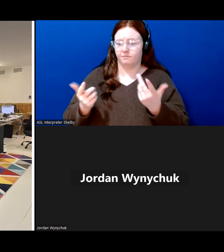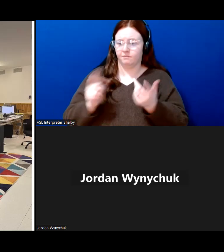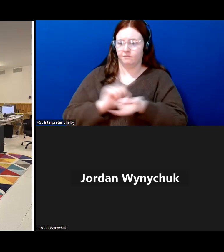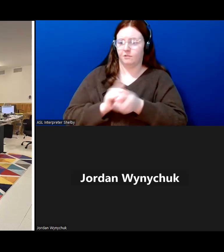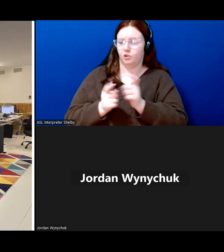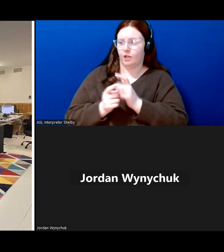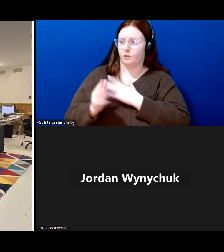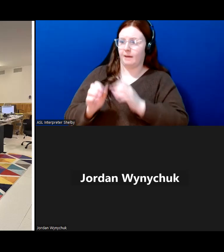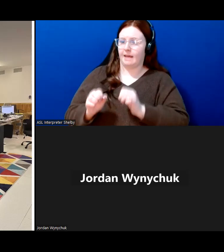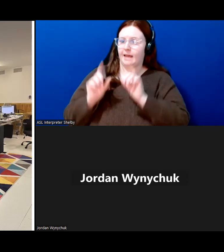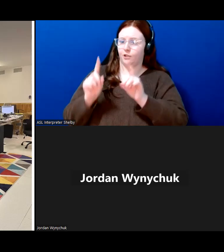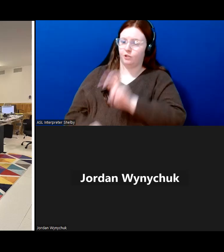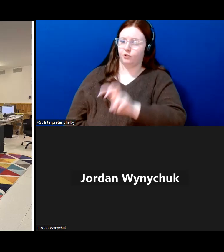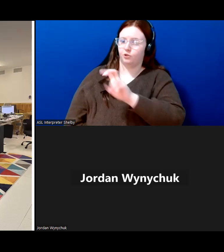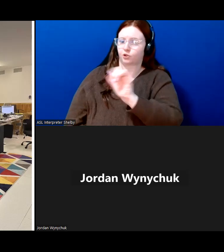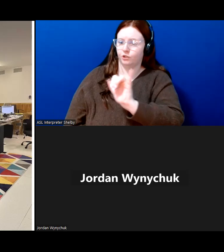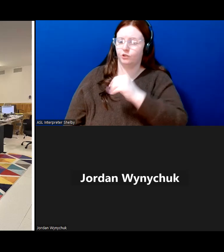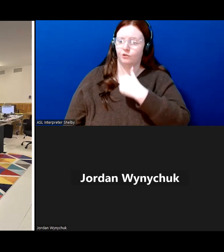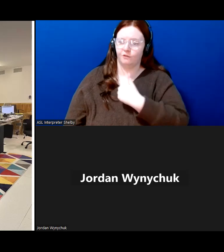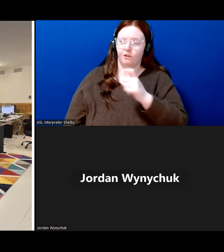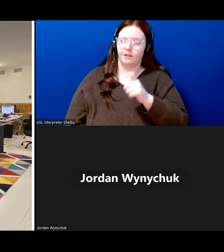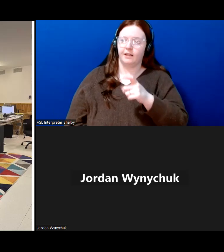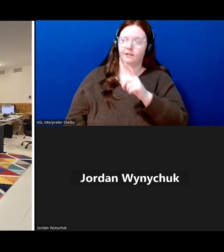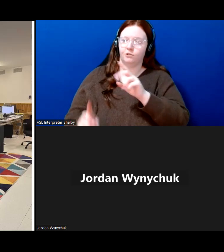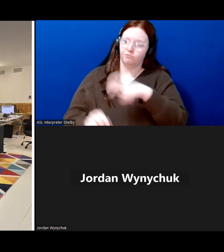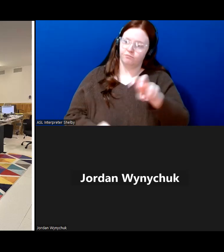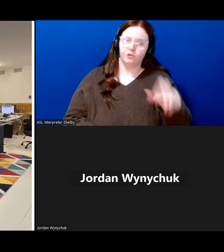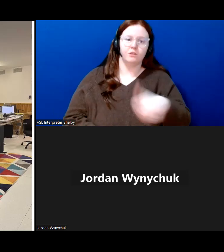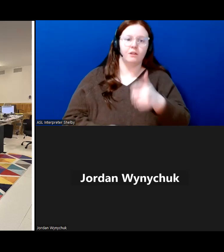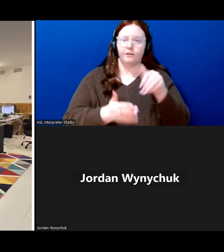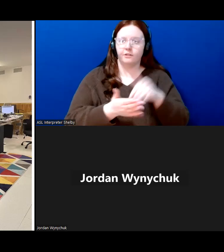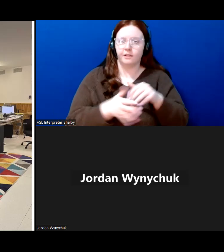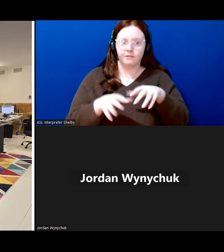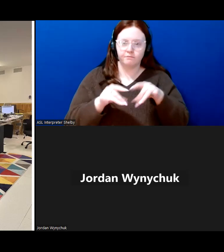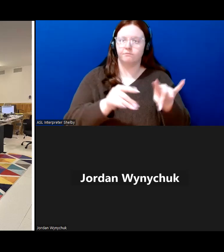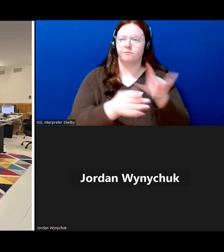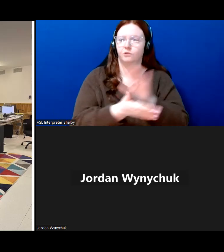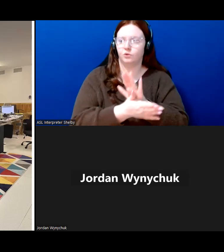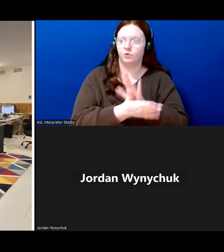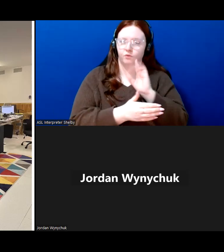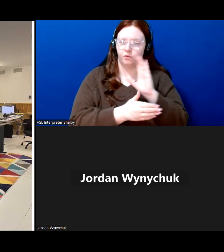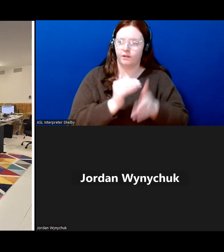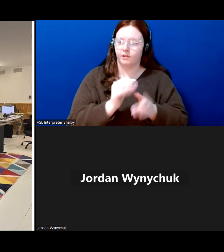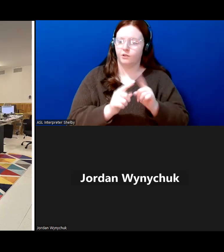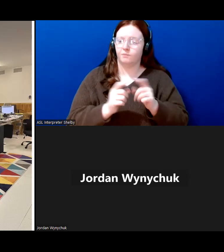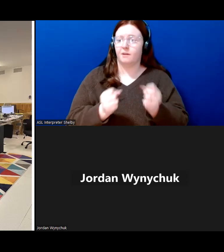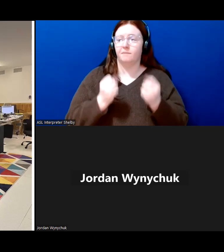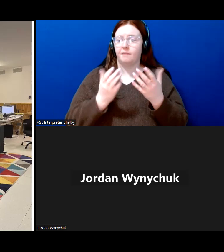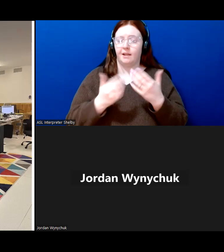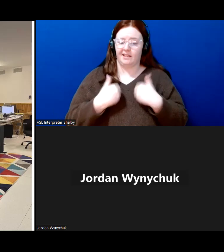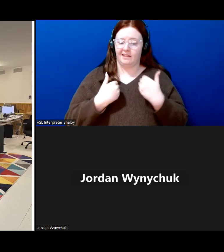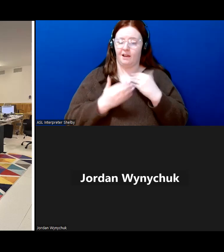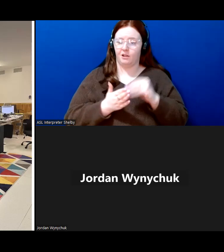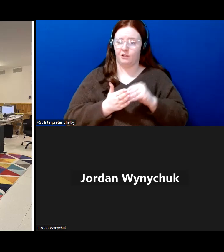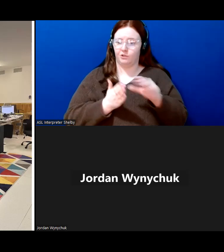educational journey, even because I had to upgrade my high school through the Discovery Center. But a lot of young students